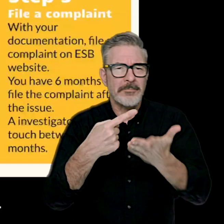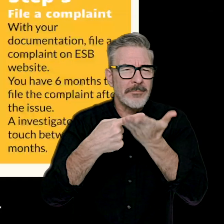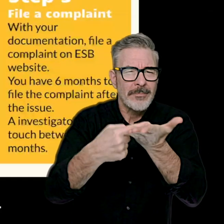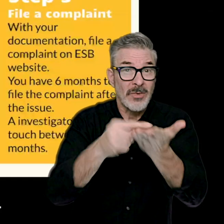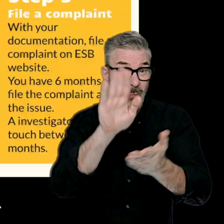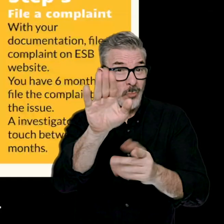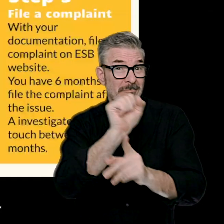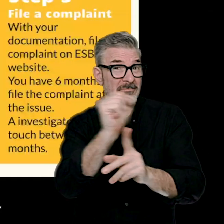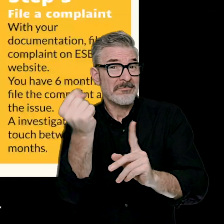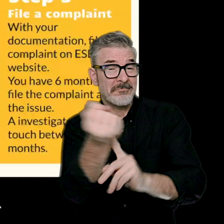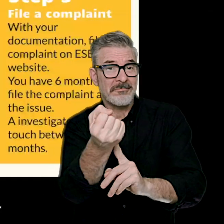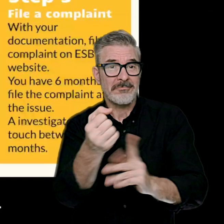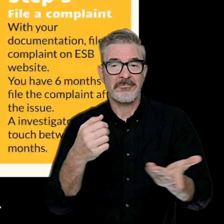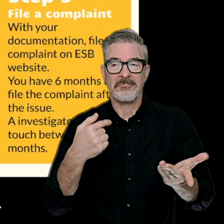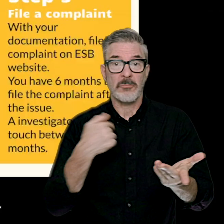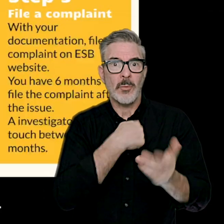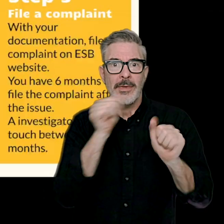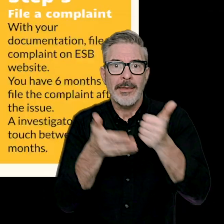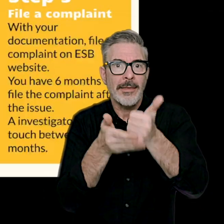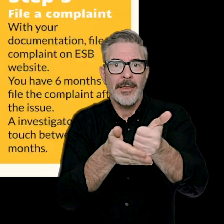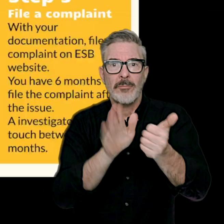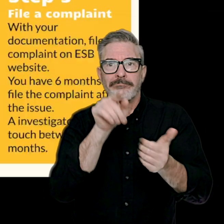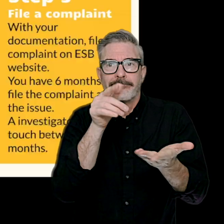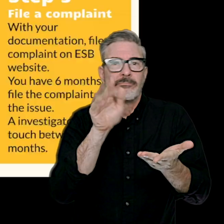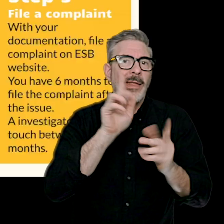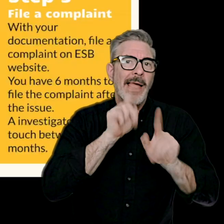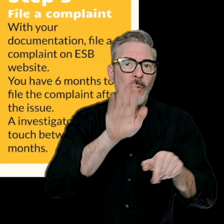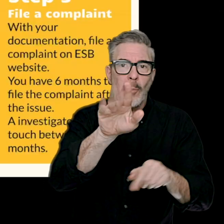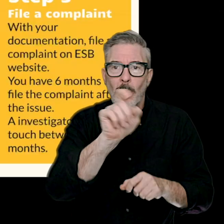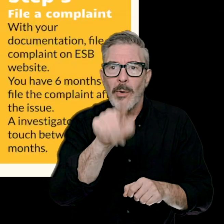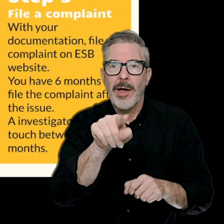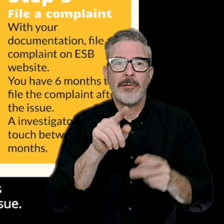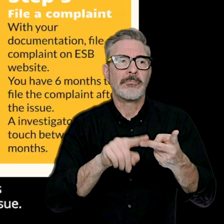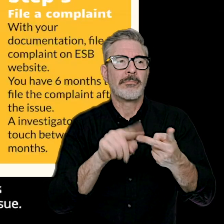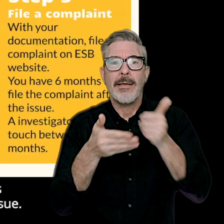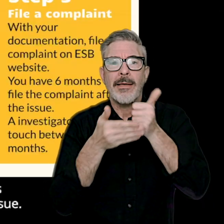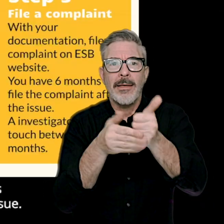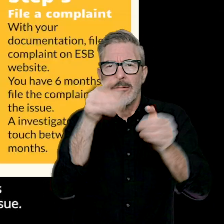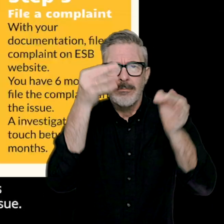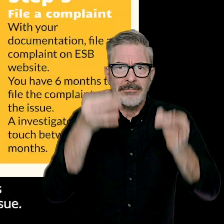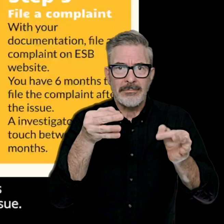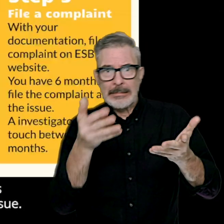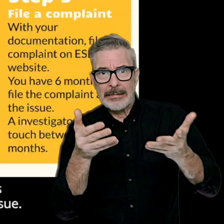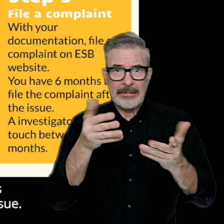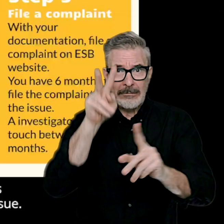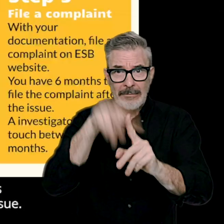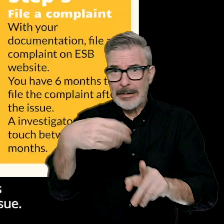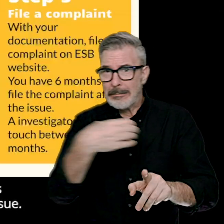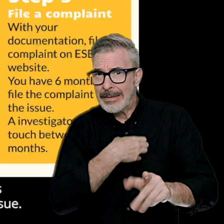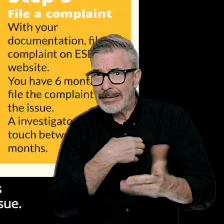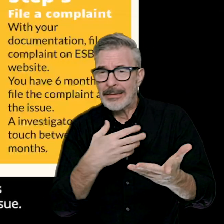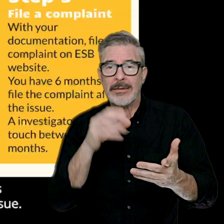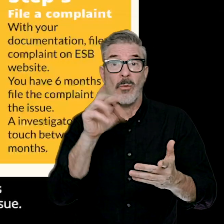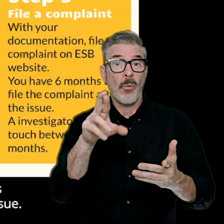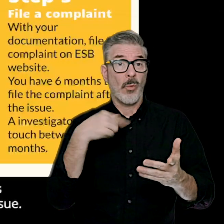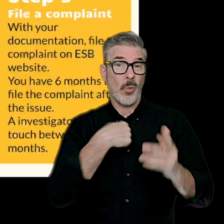That's me. And we can answer your questions. And with your documentation, you could share your issues with us. And we could